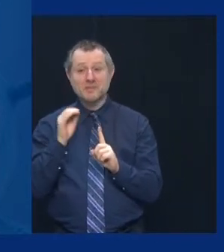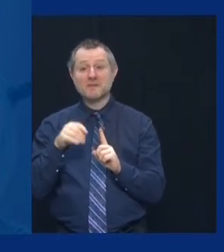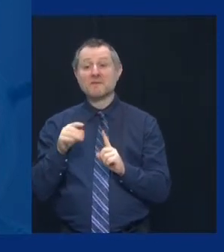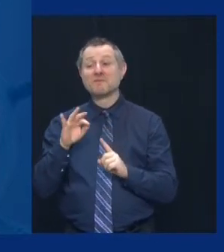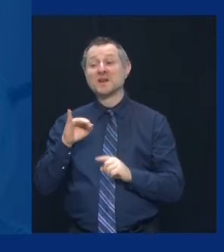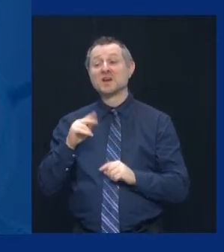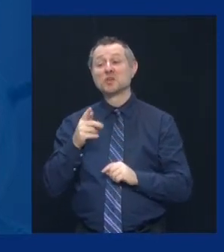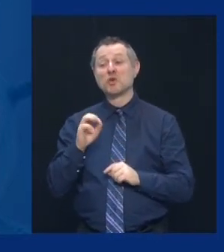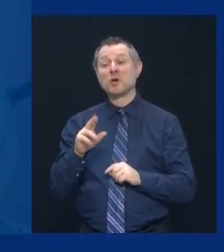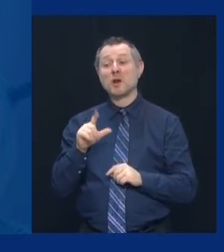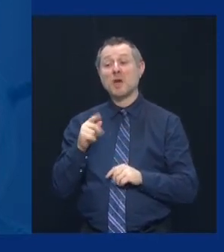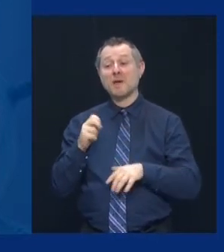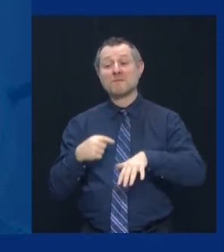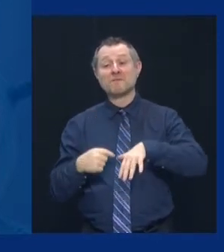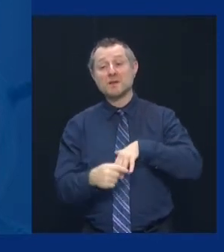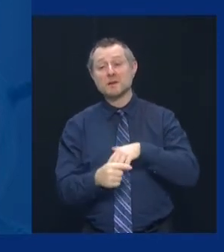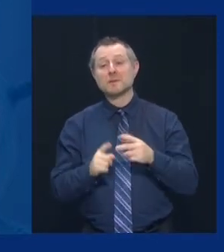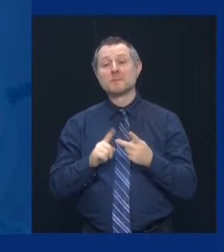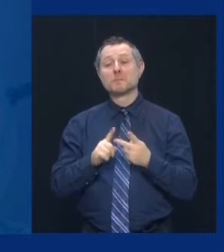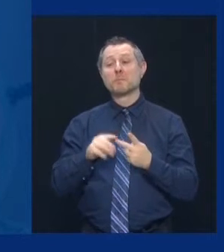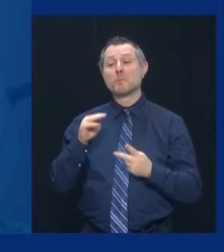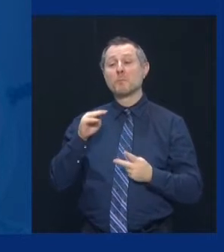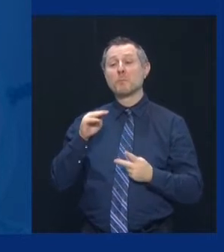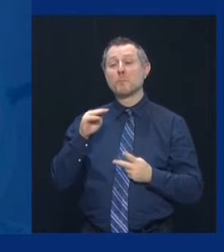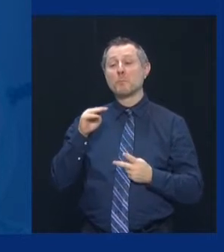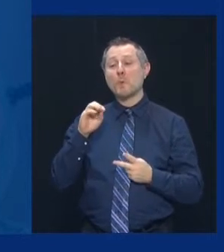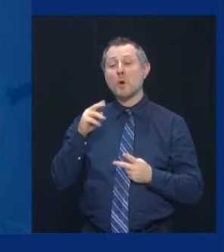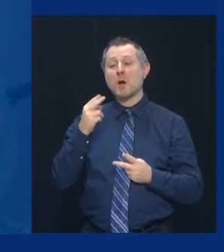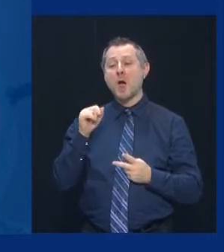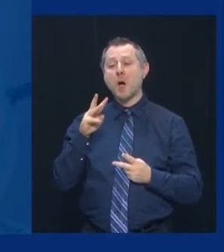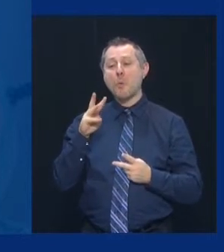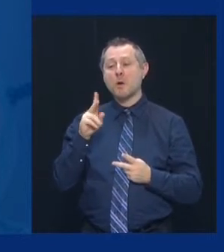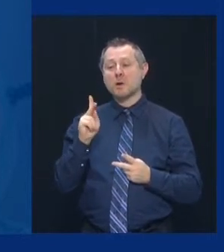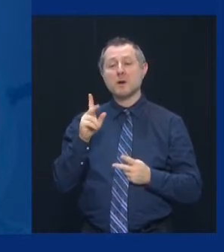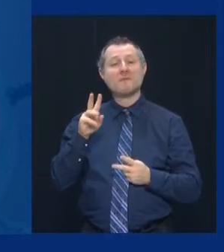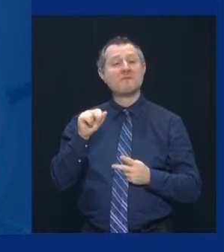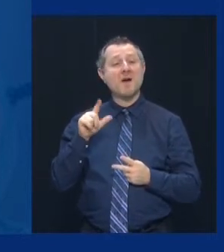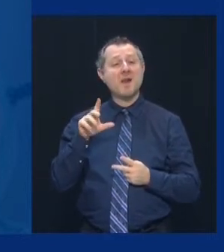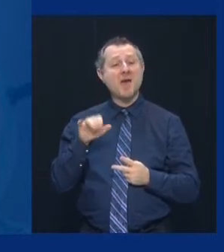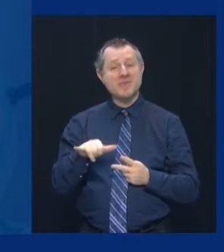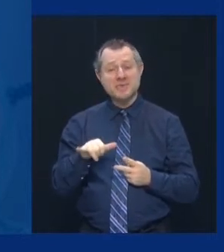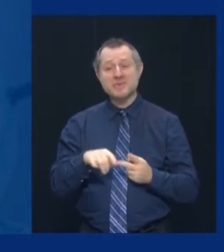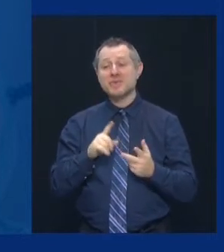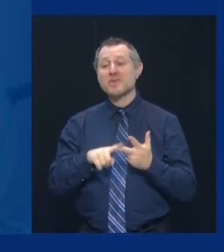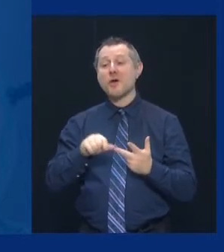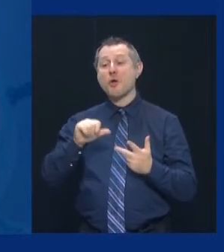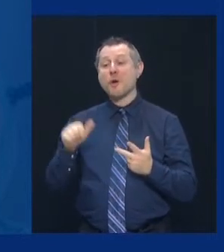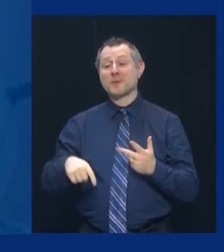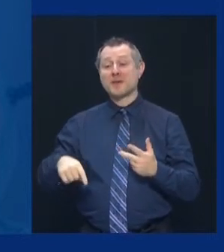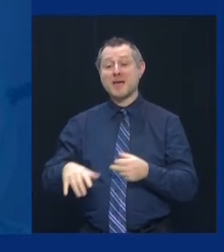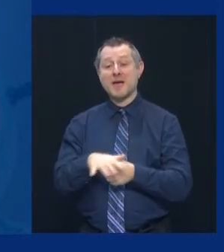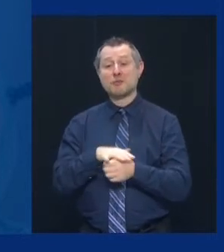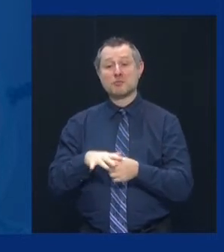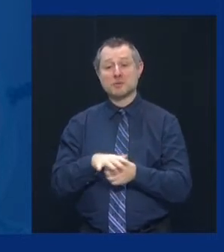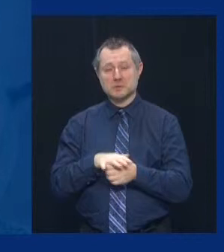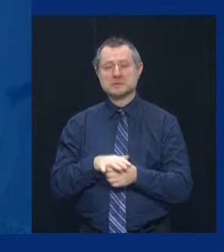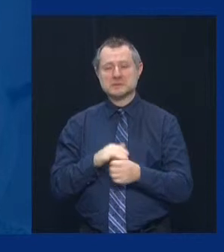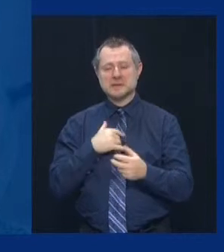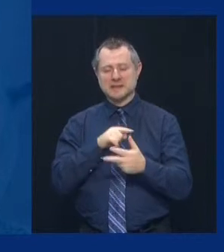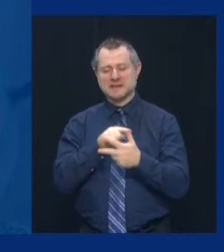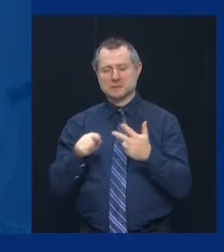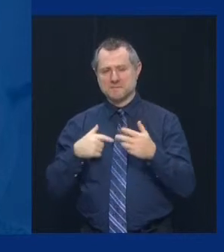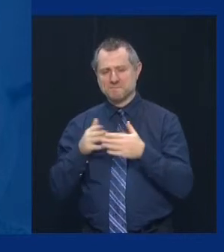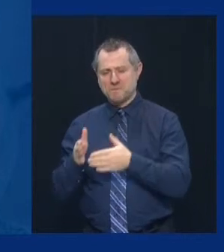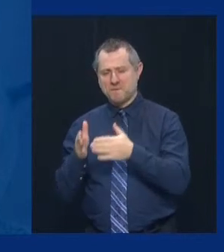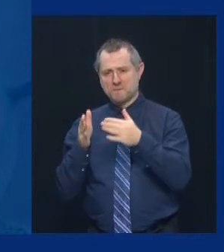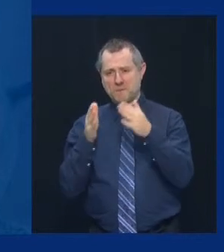Region, other places that we have to focus on, and places, frankly, that have to focus on themselves. If you live